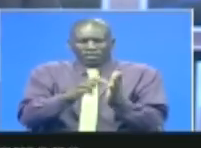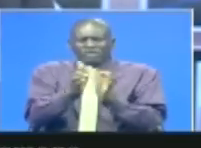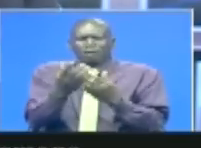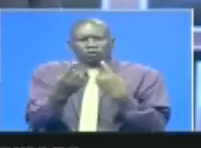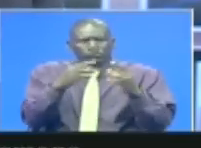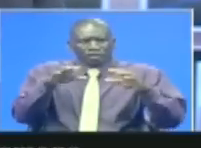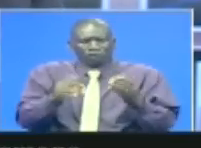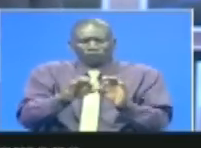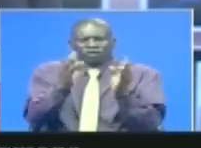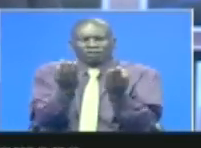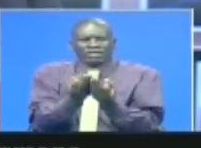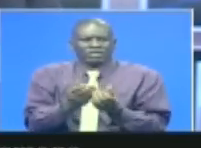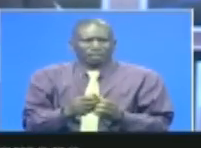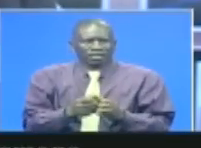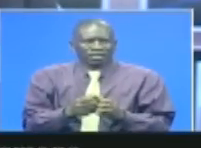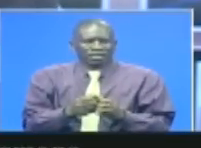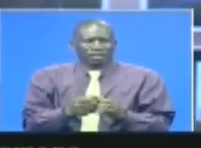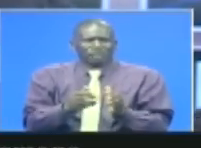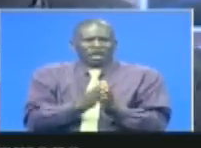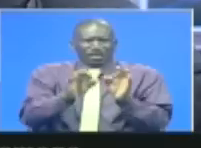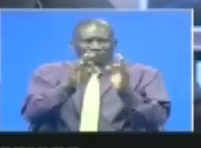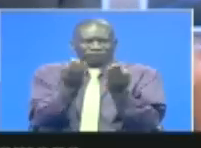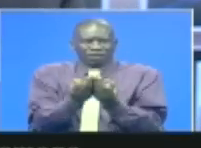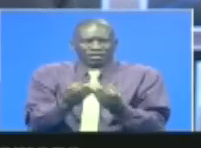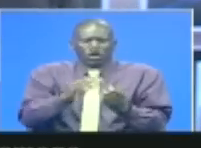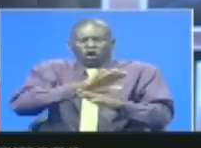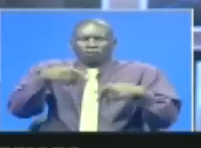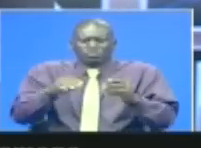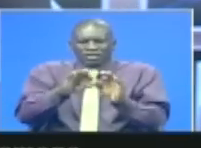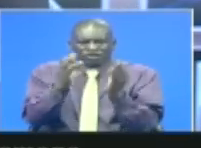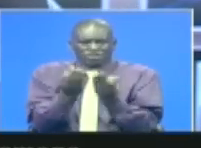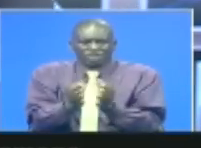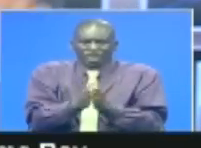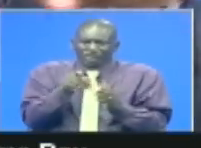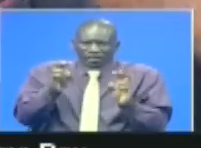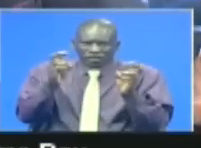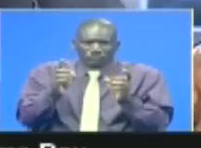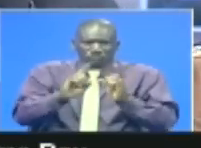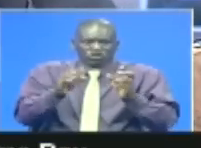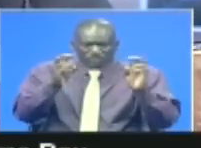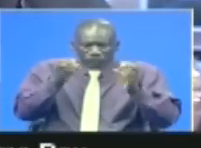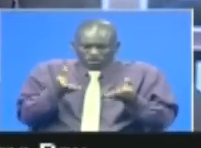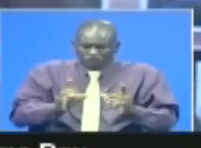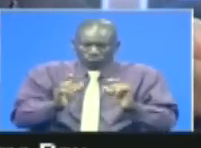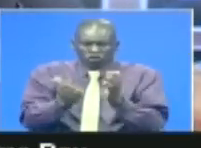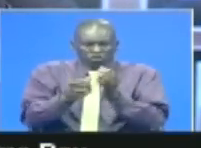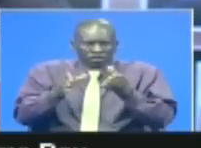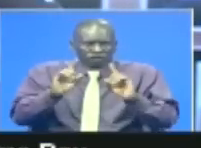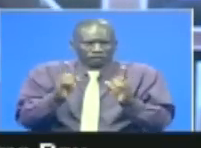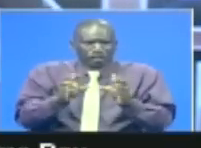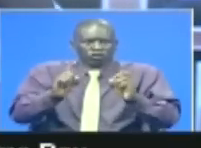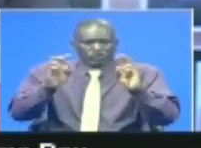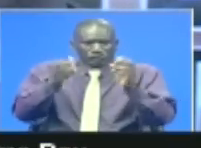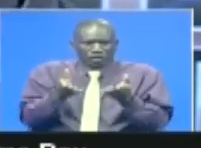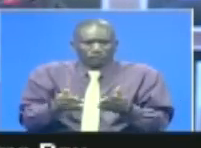about family. And family is everyone in family. And this matter is not an issue now. It is not an issue. I'm hearing